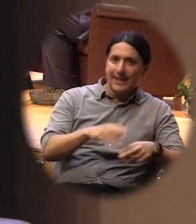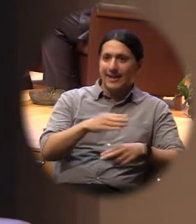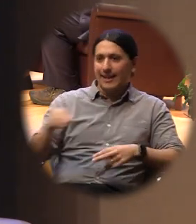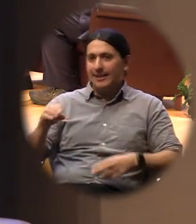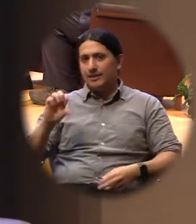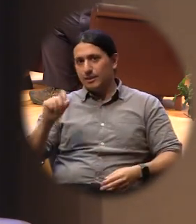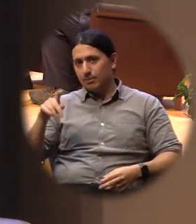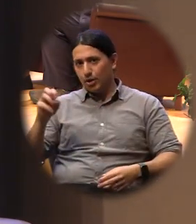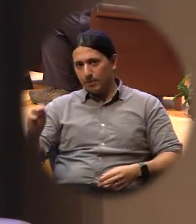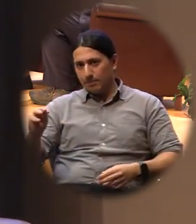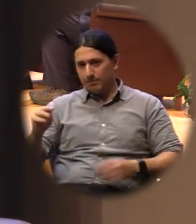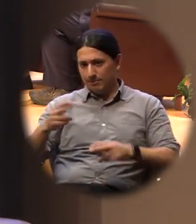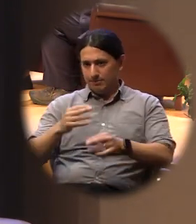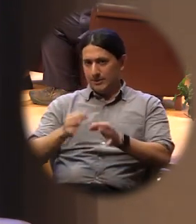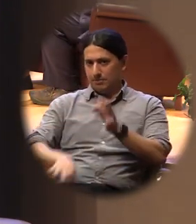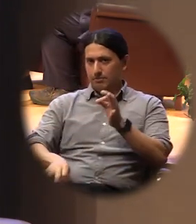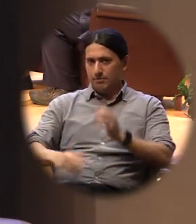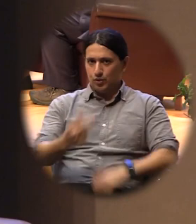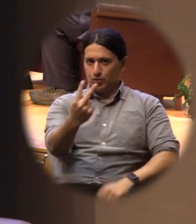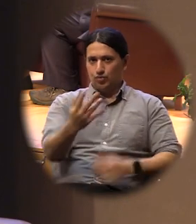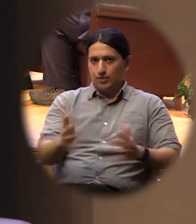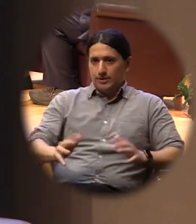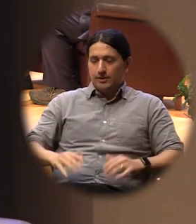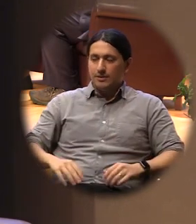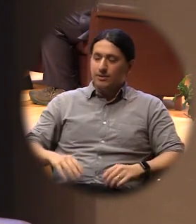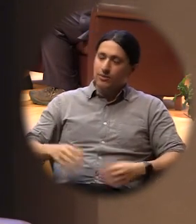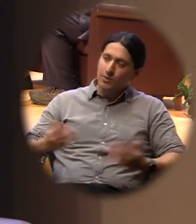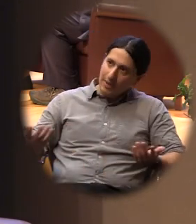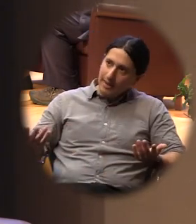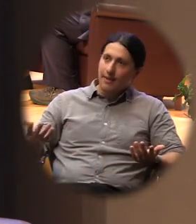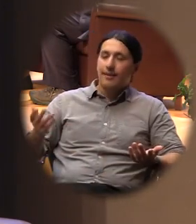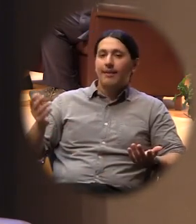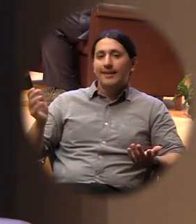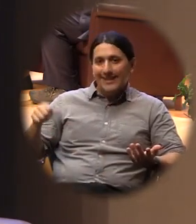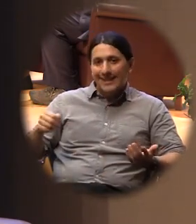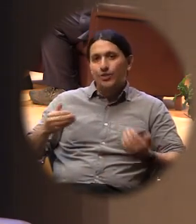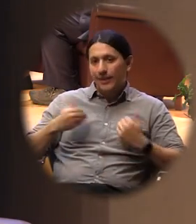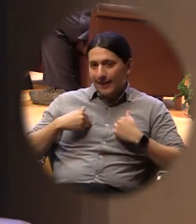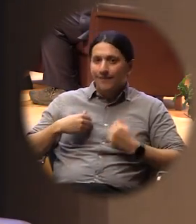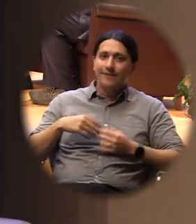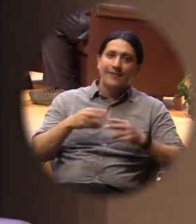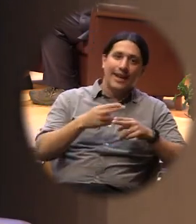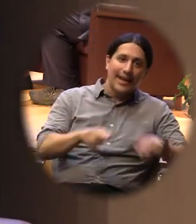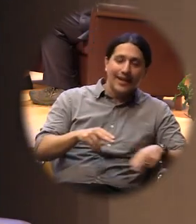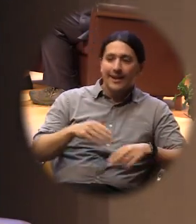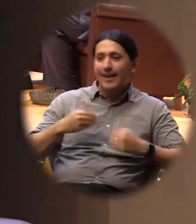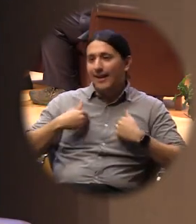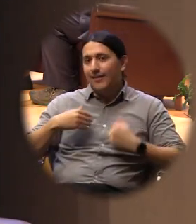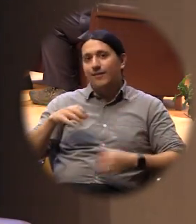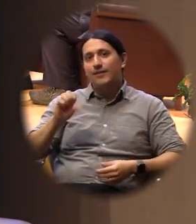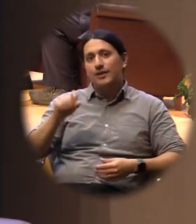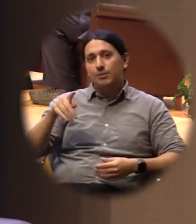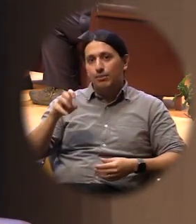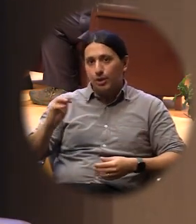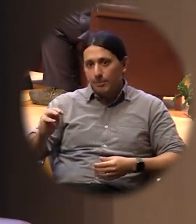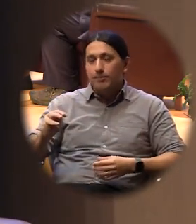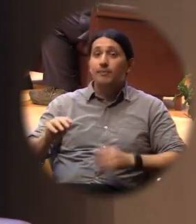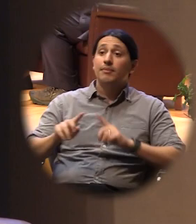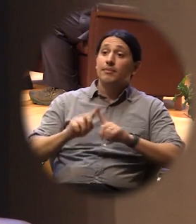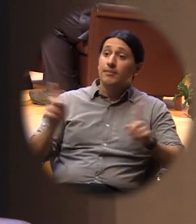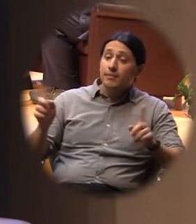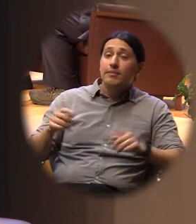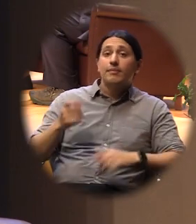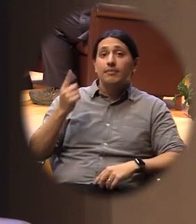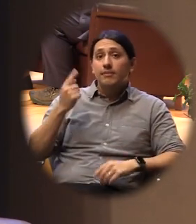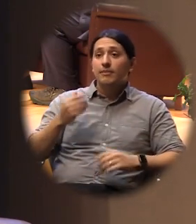yet. And to have that conversation and you say, well, yeah, there are eggs and sperm, but there are people we call men who don't have sperm, and there are people we call